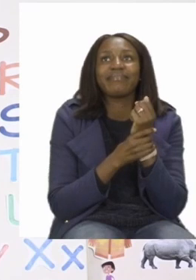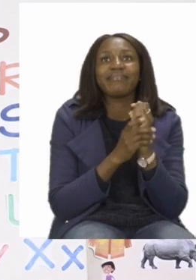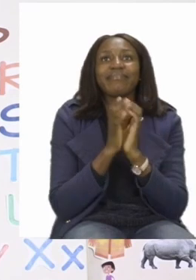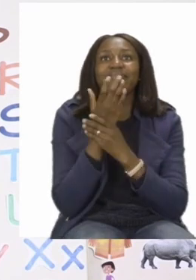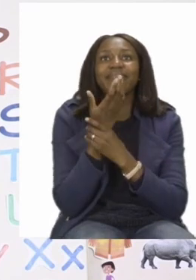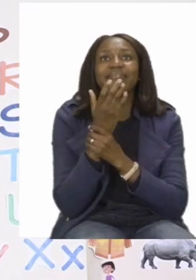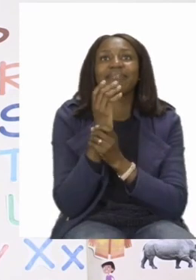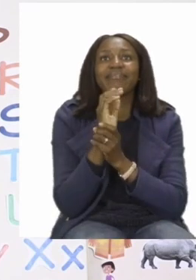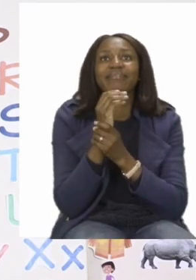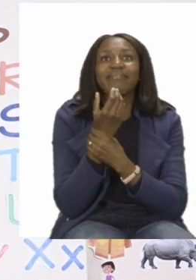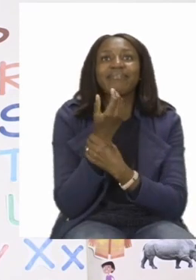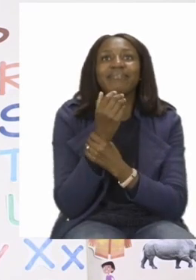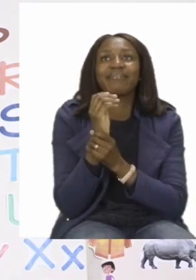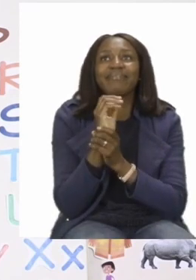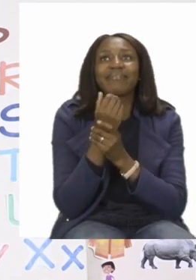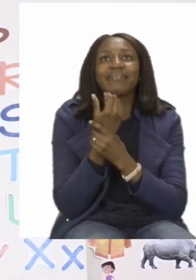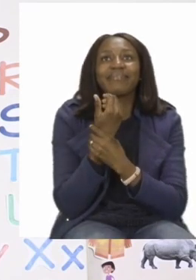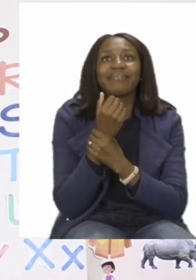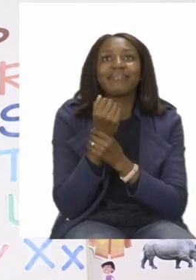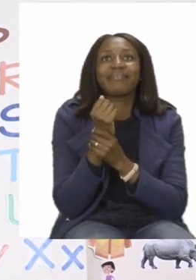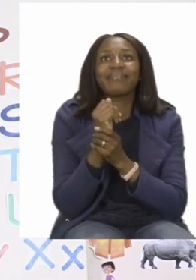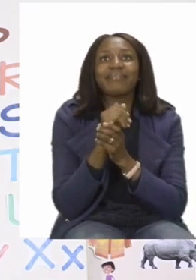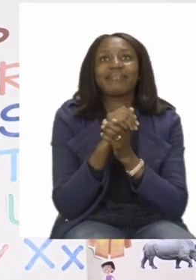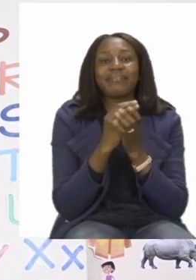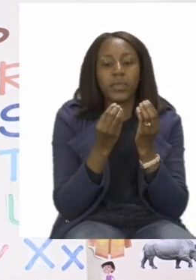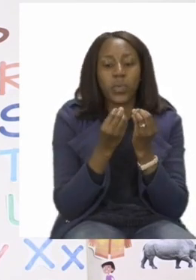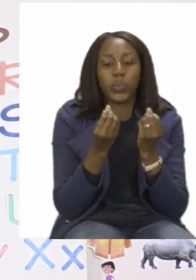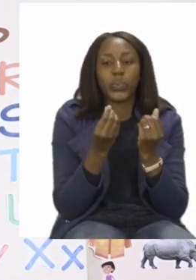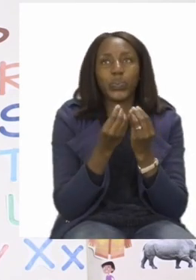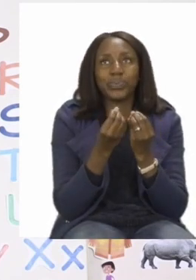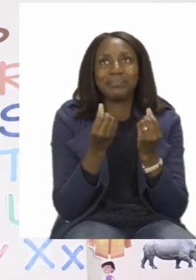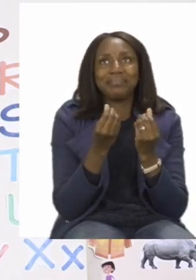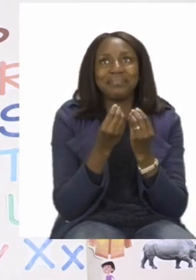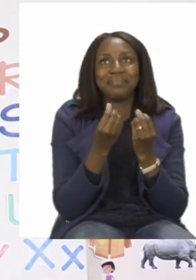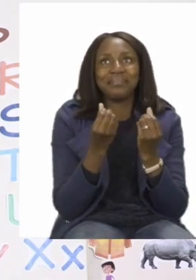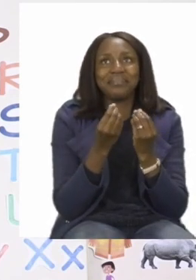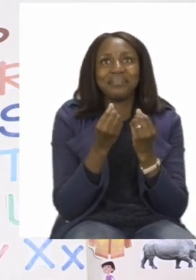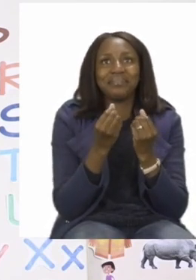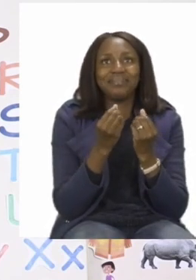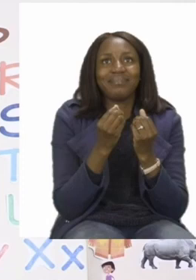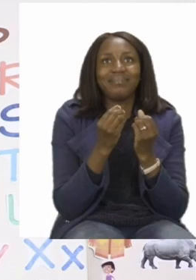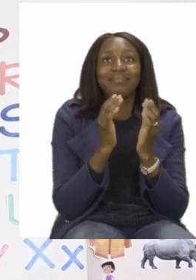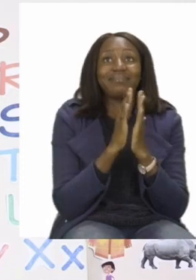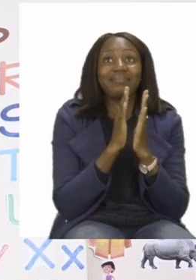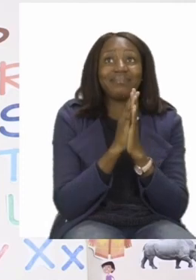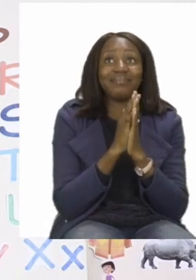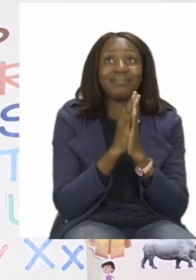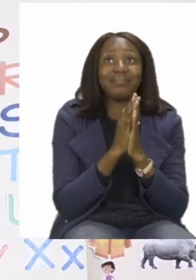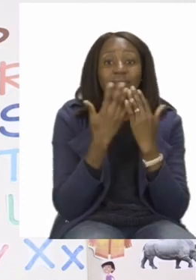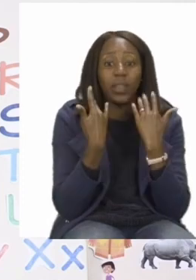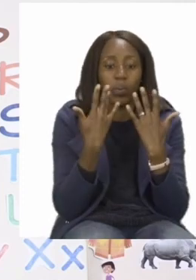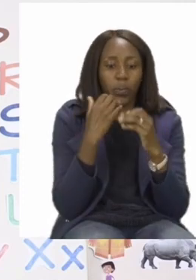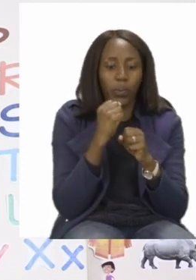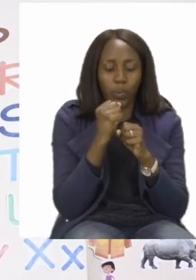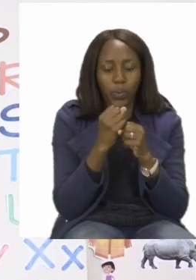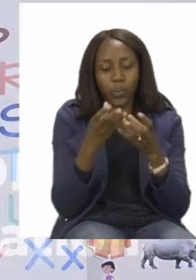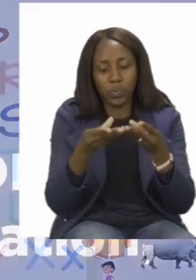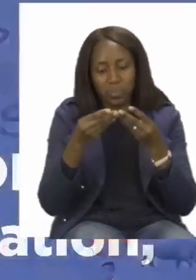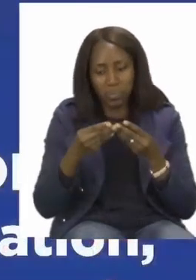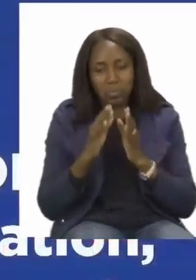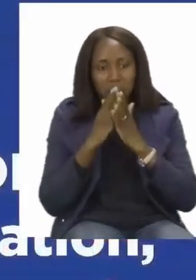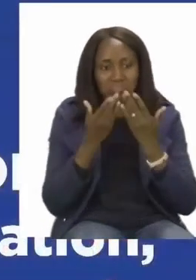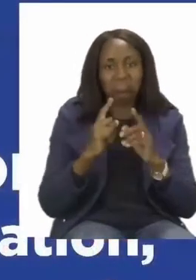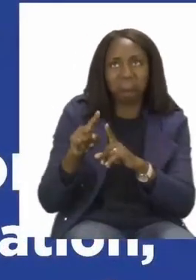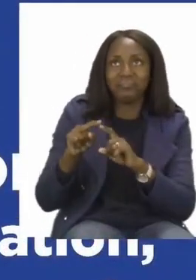fingers, on our wrists, and our fingertips too. Make sure your hands are dry before you touch